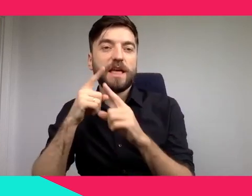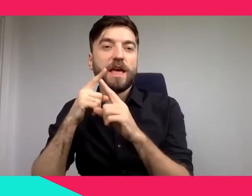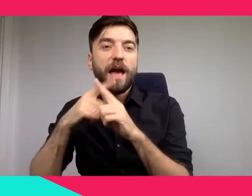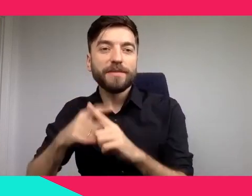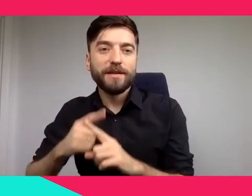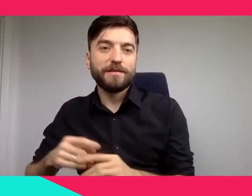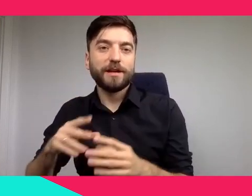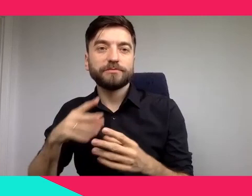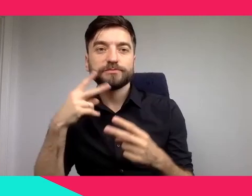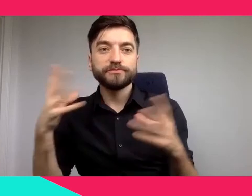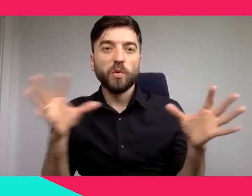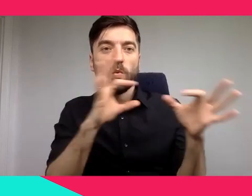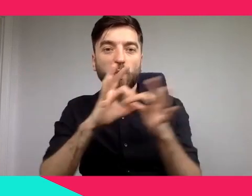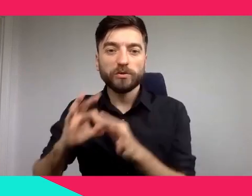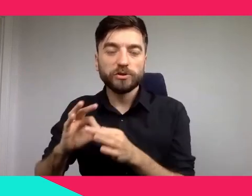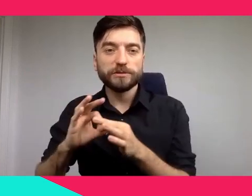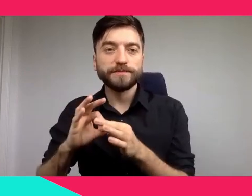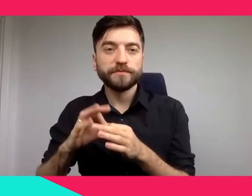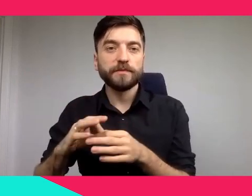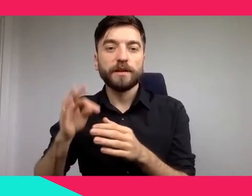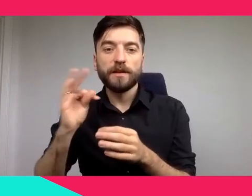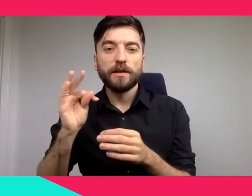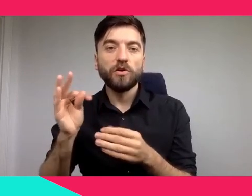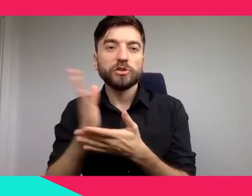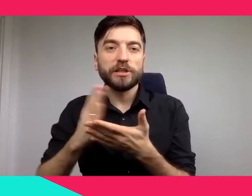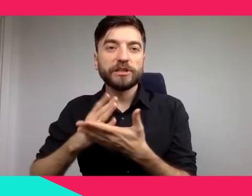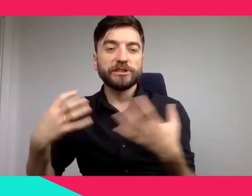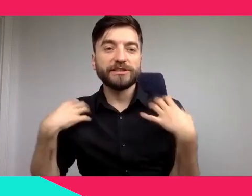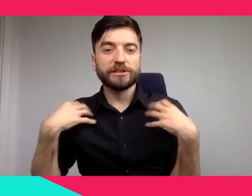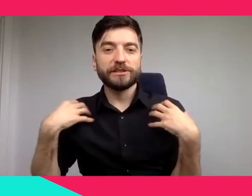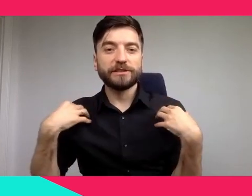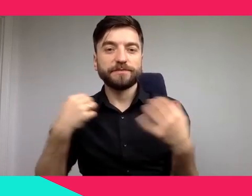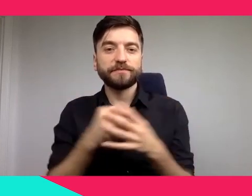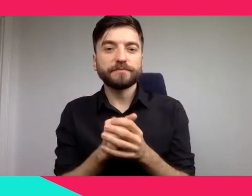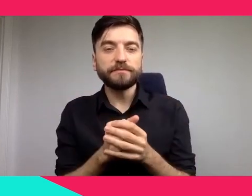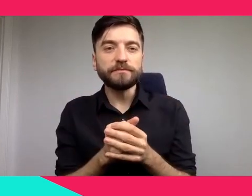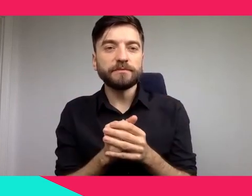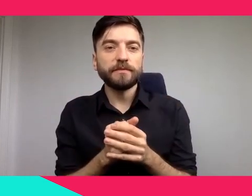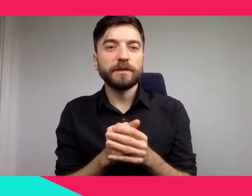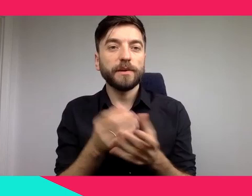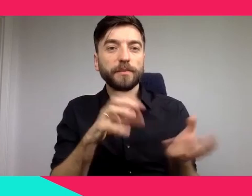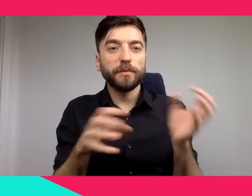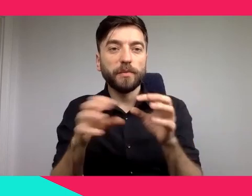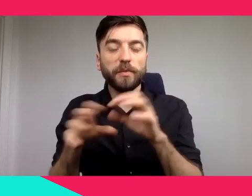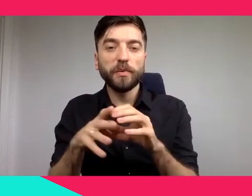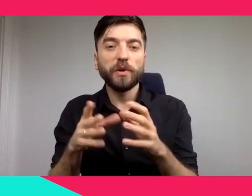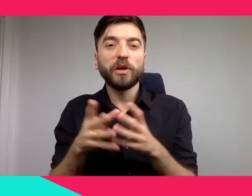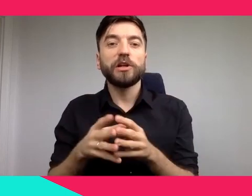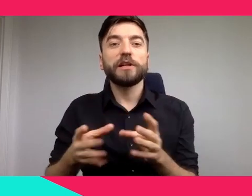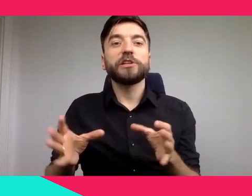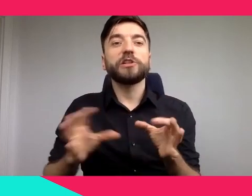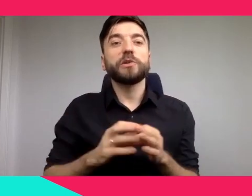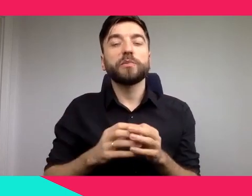life to reconstruct his life. As you can see, we use a lot of different sources. These are the original